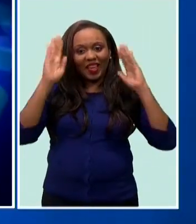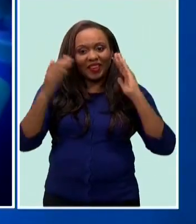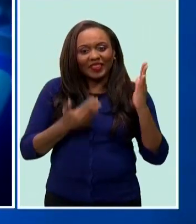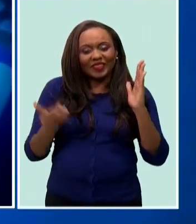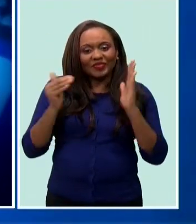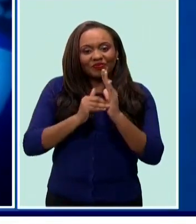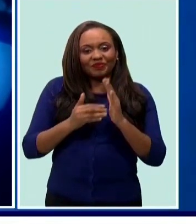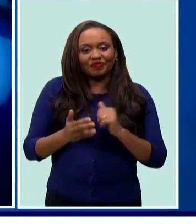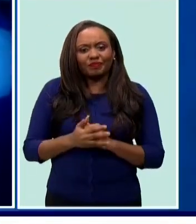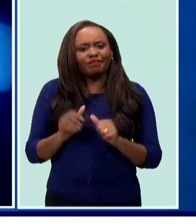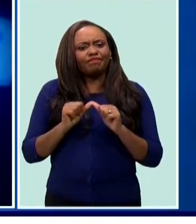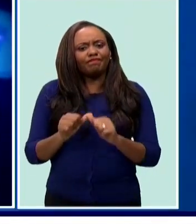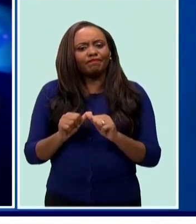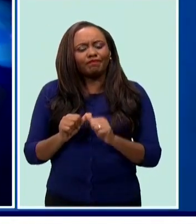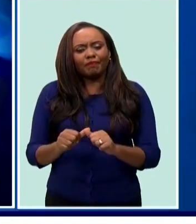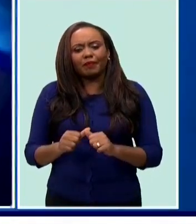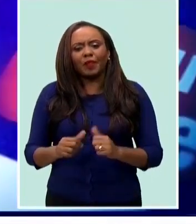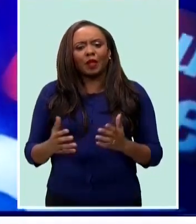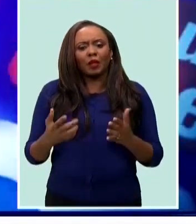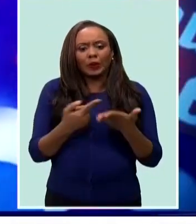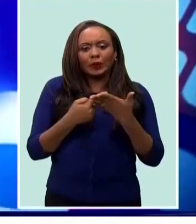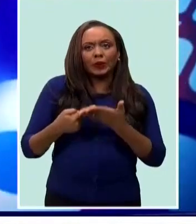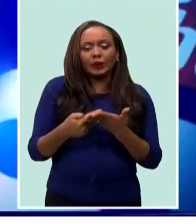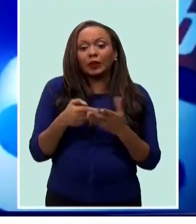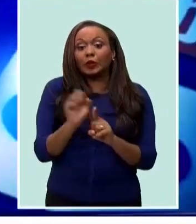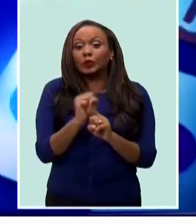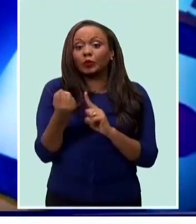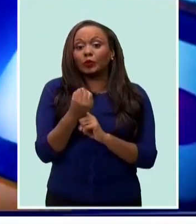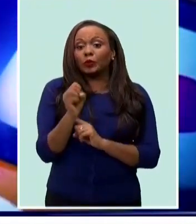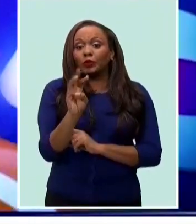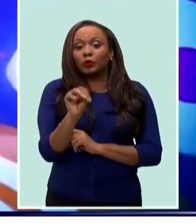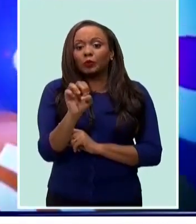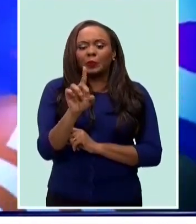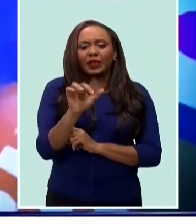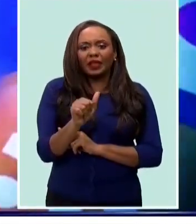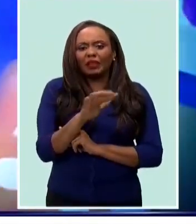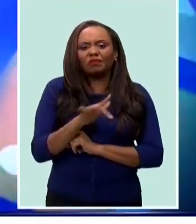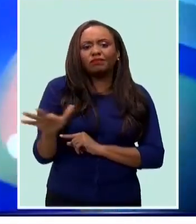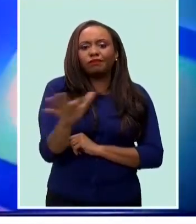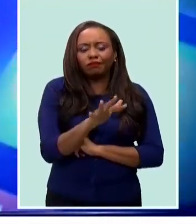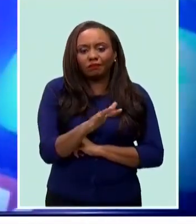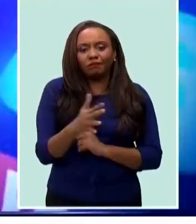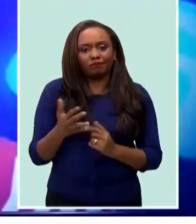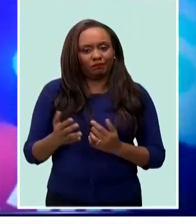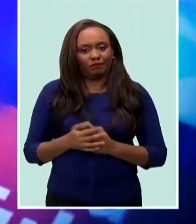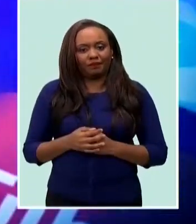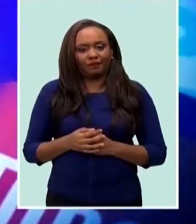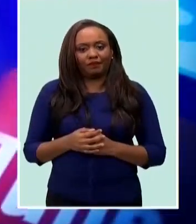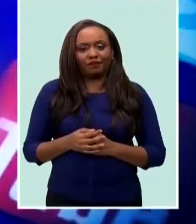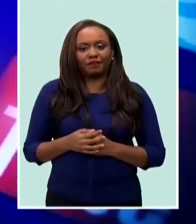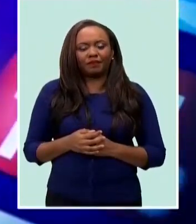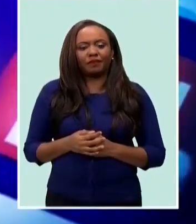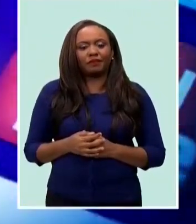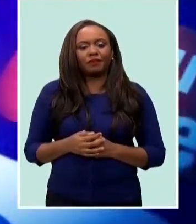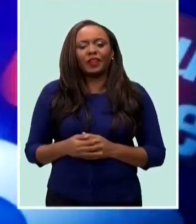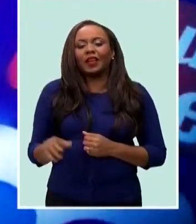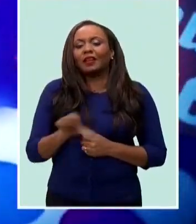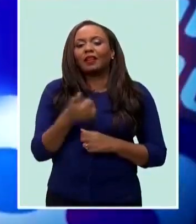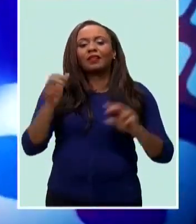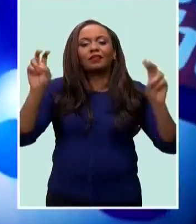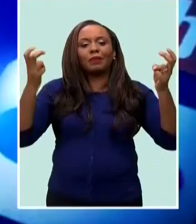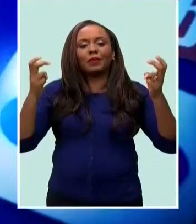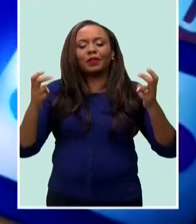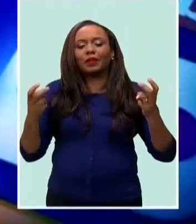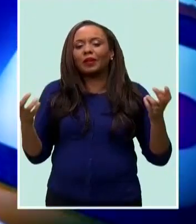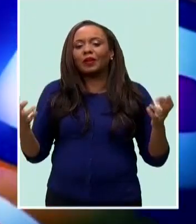again. And we're going to continue our look at what's popular, being widely discussed on social media here and across the globe. So now it's on to a topic